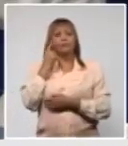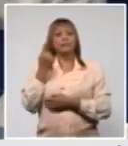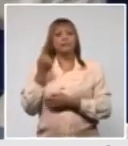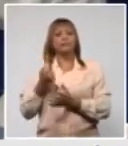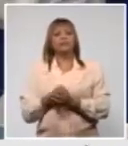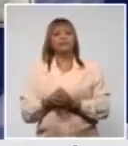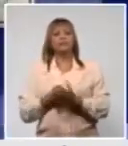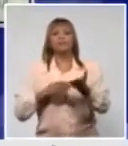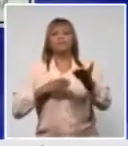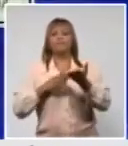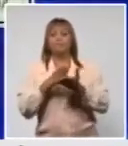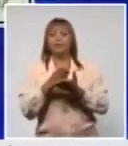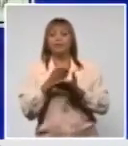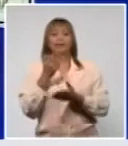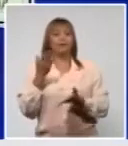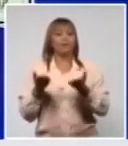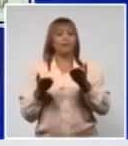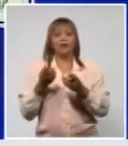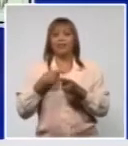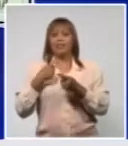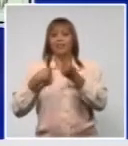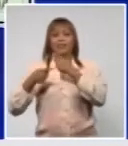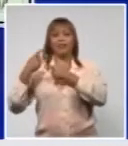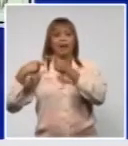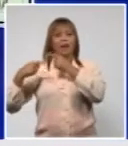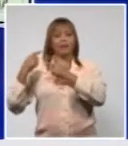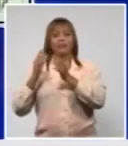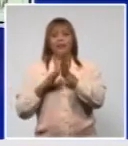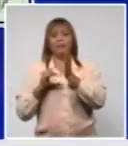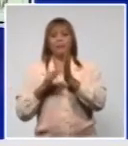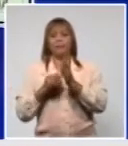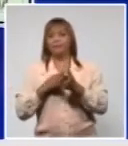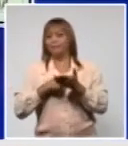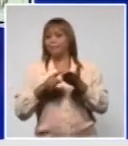list of the worst affected countries by the pandemic, with over